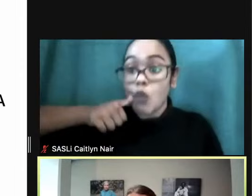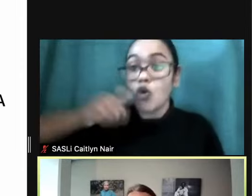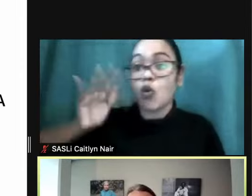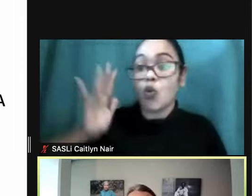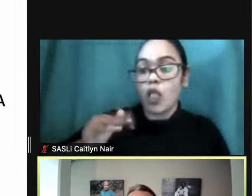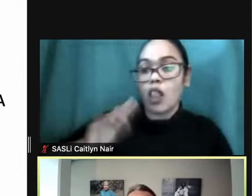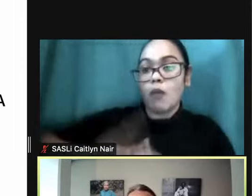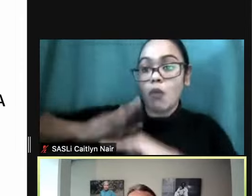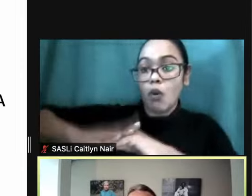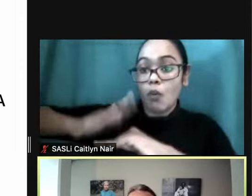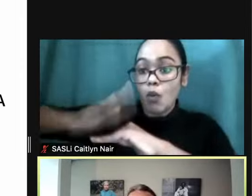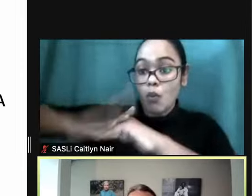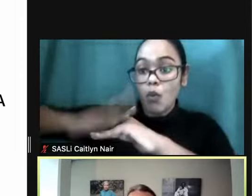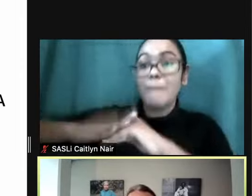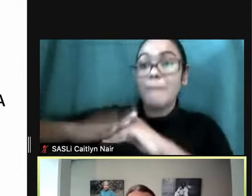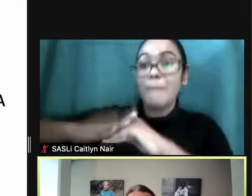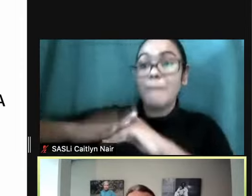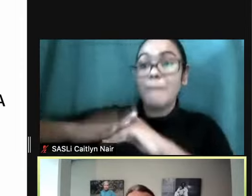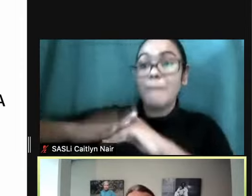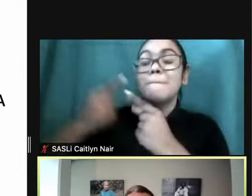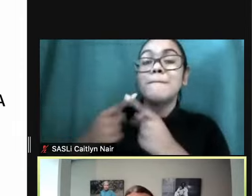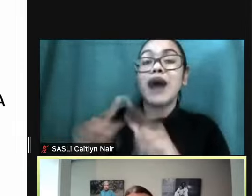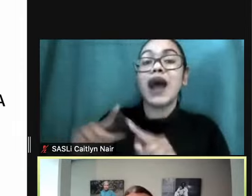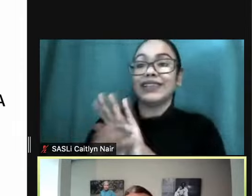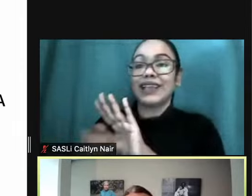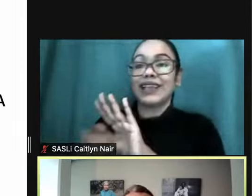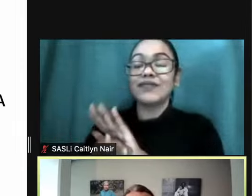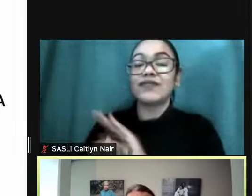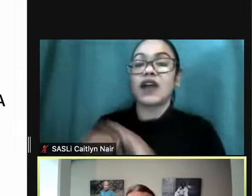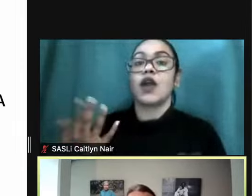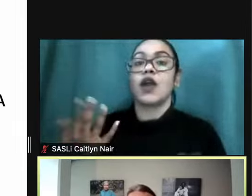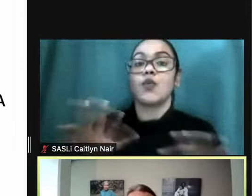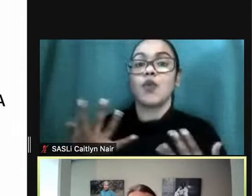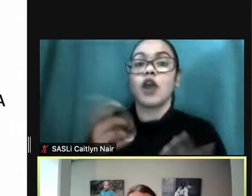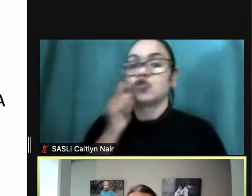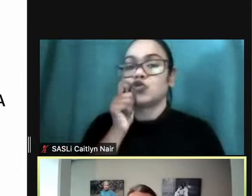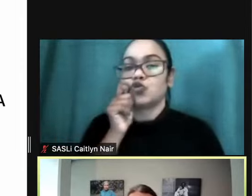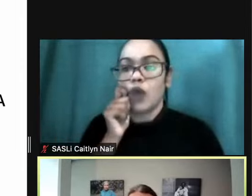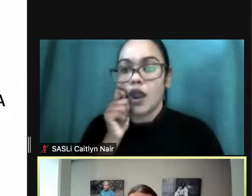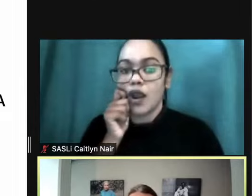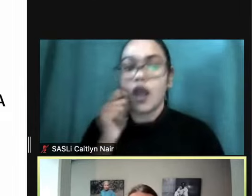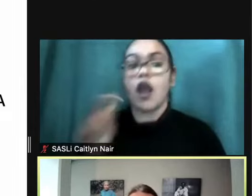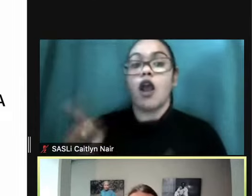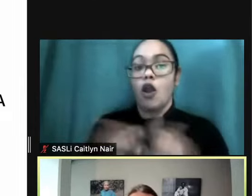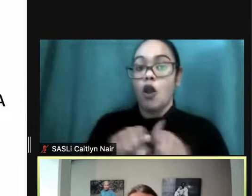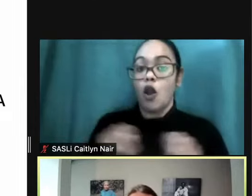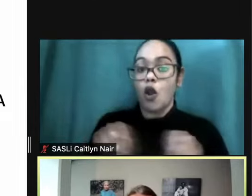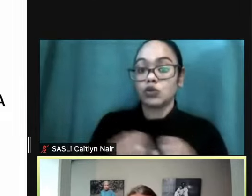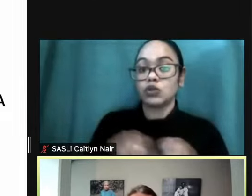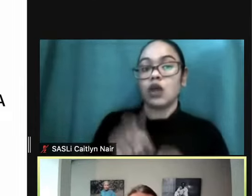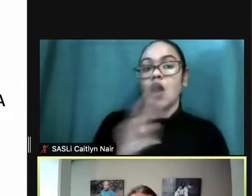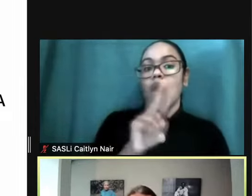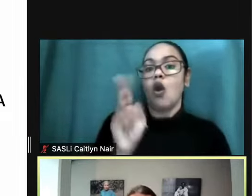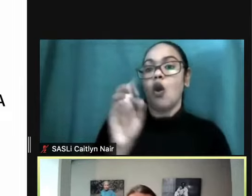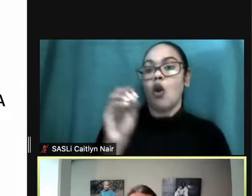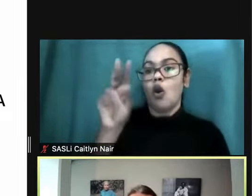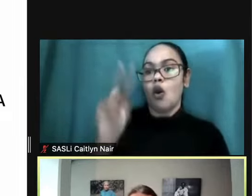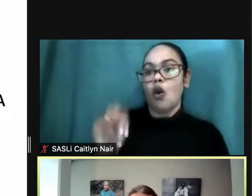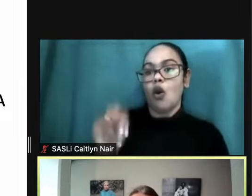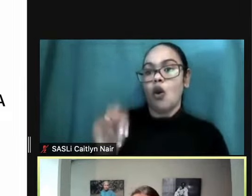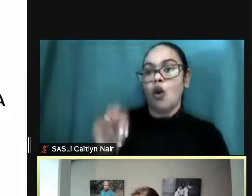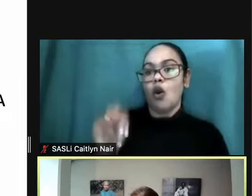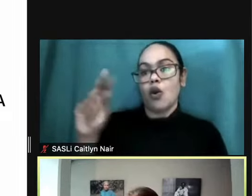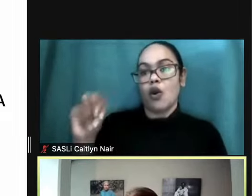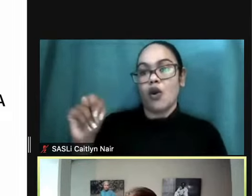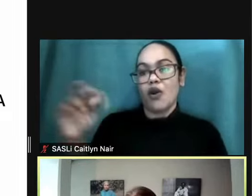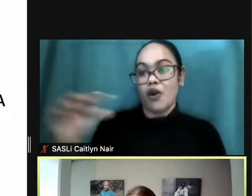also have been detected the day before in Botswana and also in Hong Kong from travelers from South Africa. The one